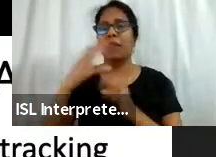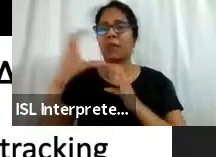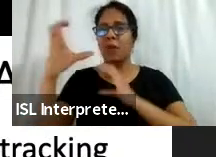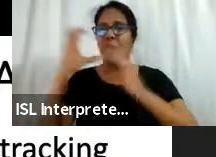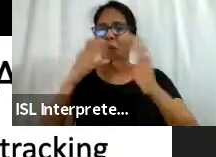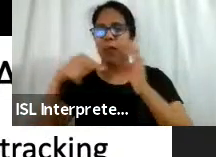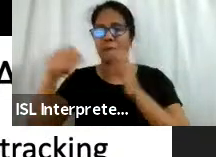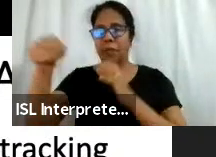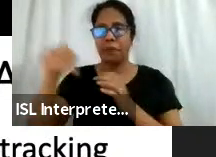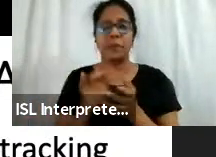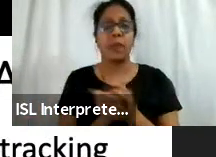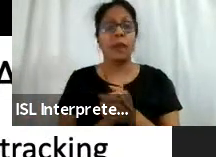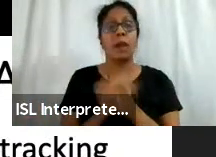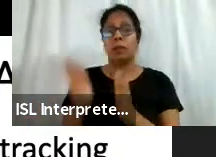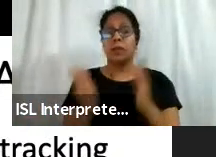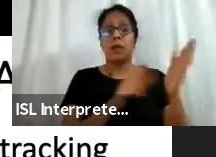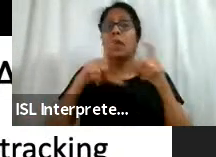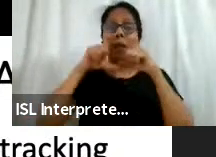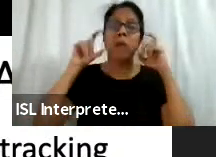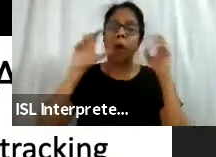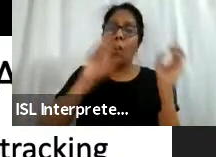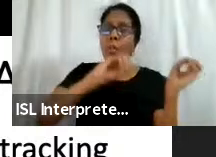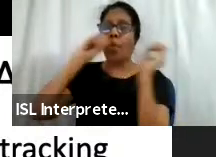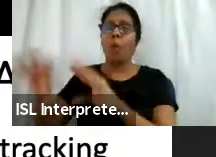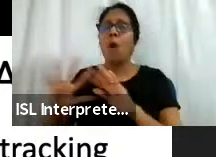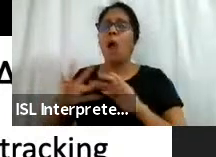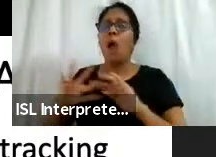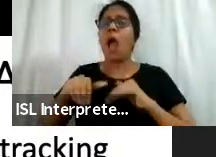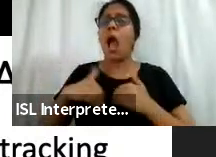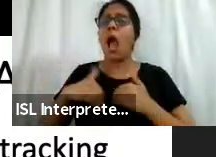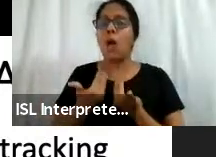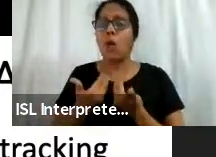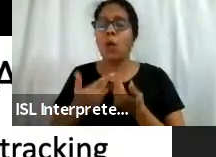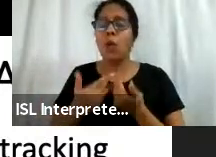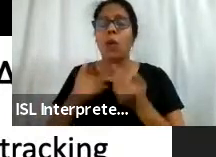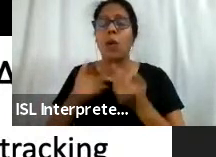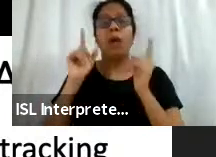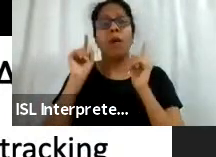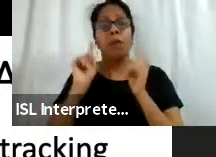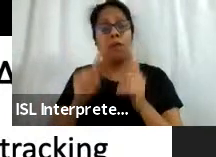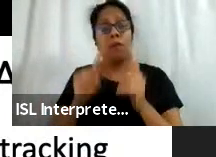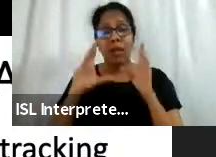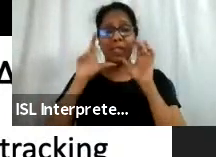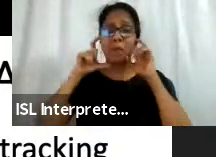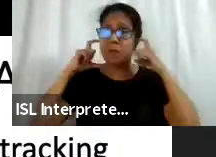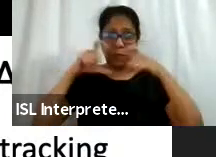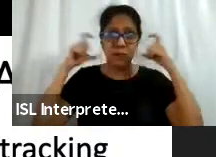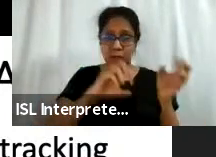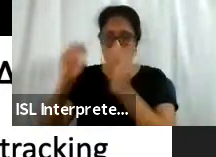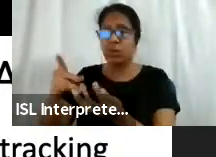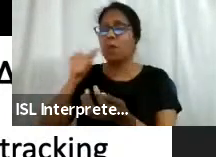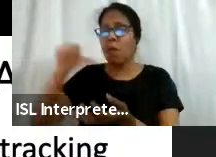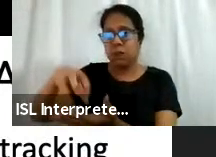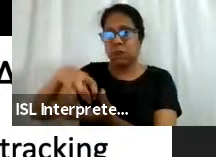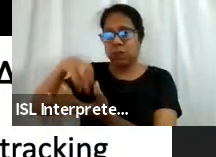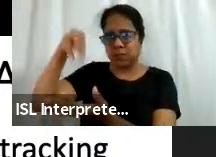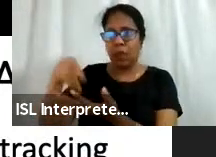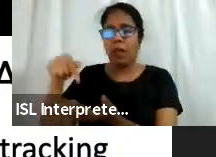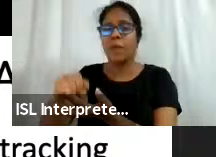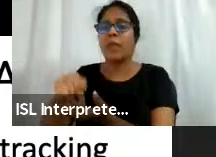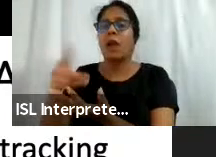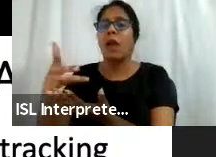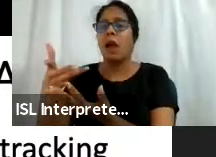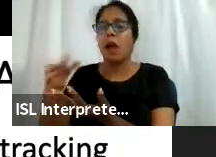you should disinfect them with 1% sodium hypochlorite. That is the bleach solution. If nothing else, just a plain bleach